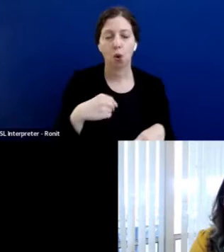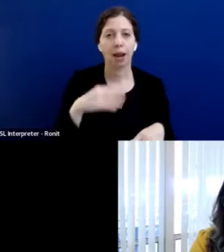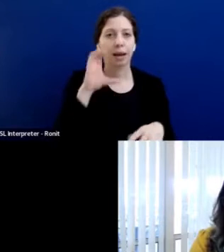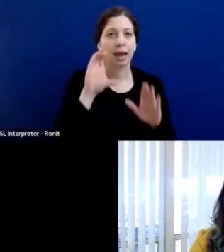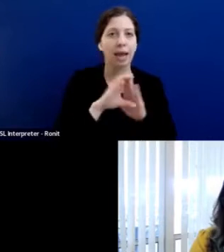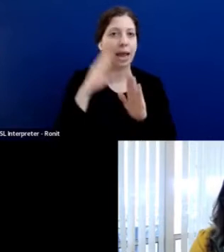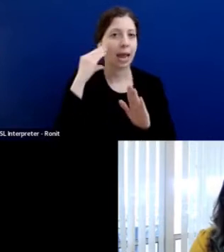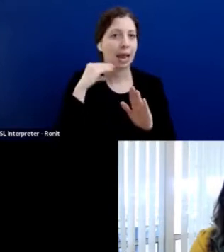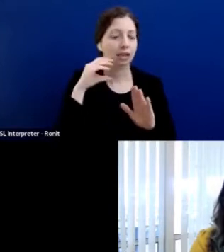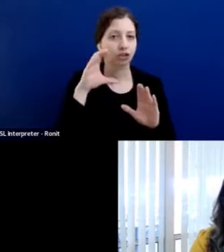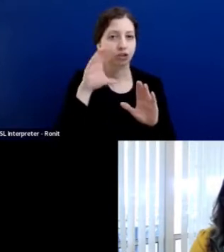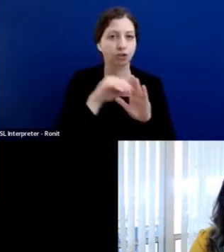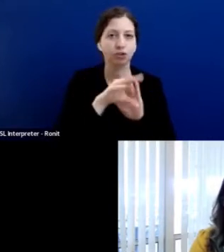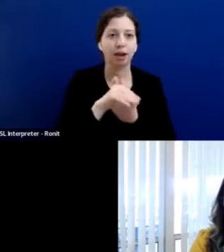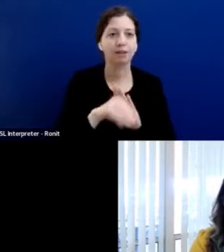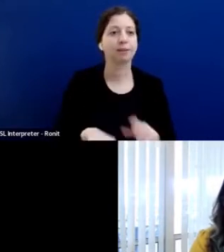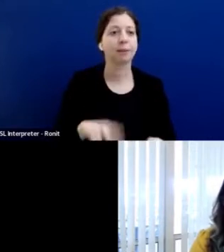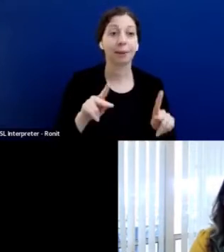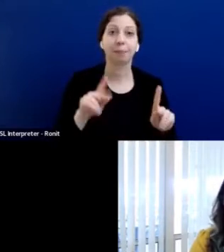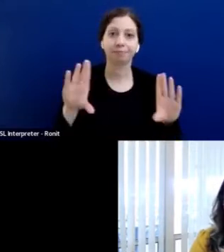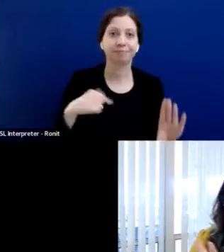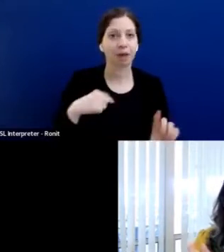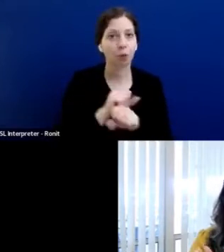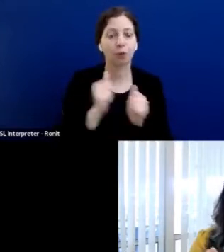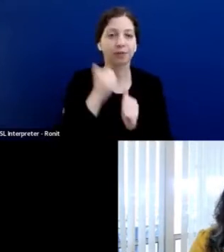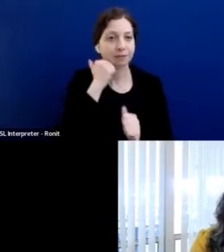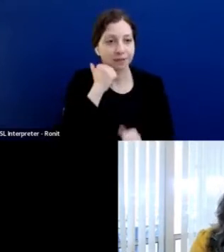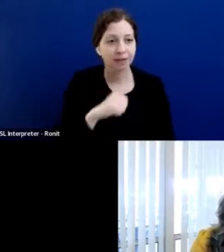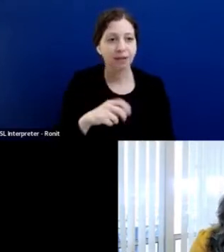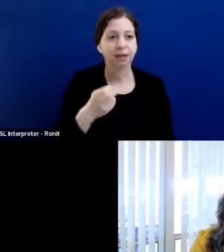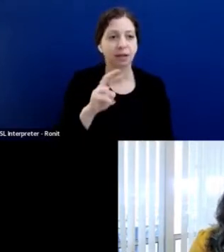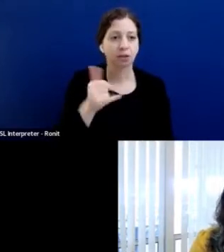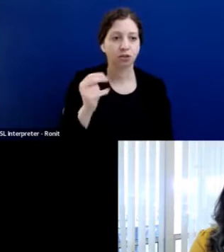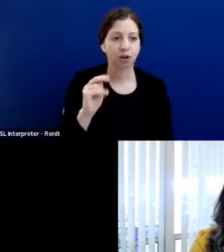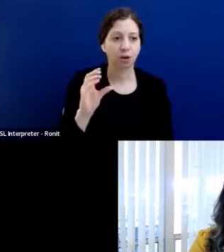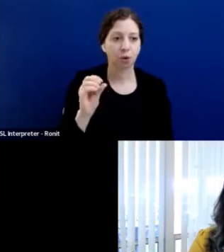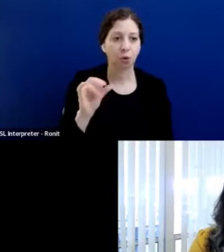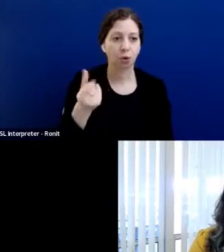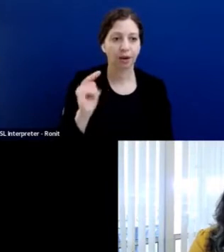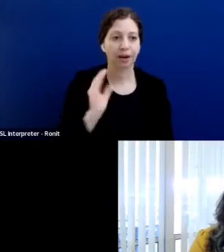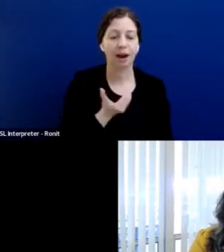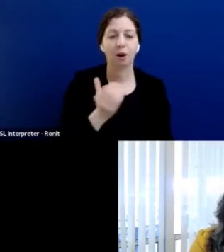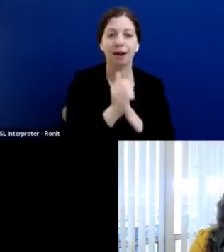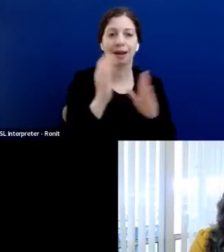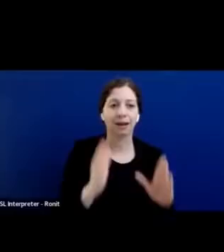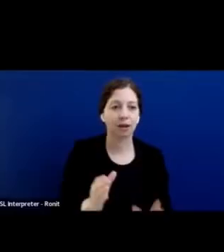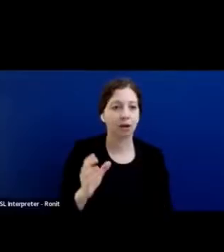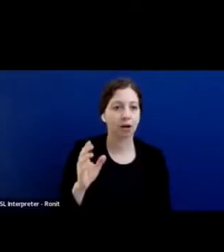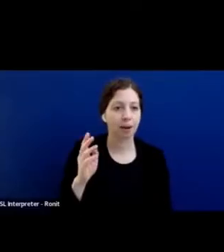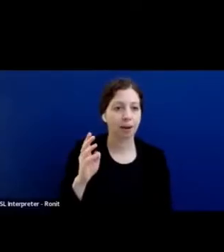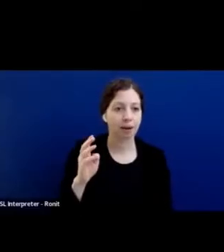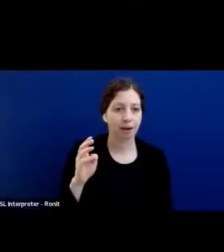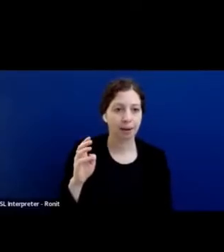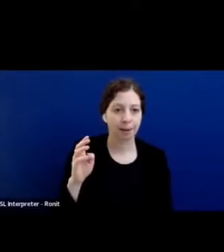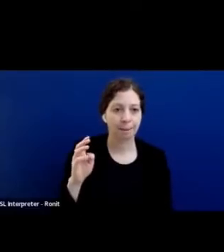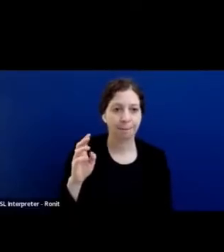people I get to work with day in and day out. Dr. John Corrigan, our fearless leader, Bree Miller, our newest member and